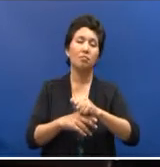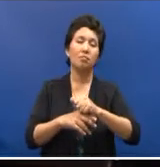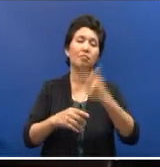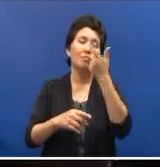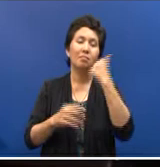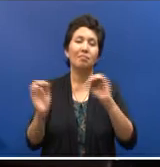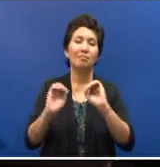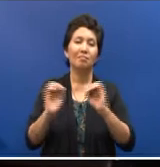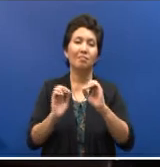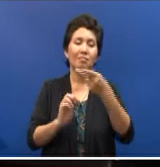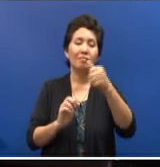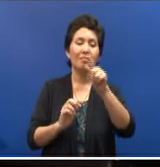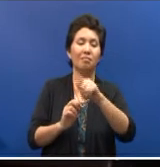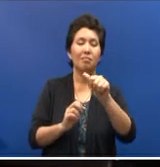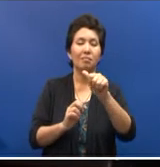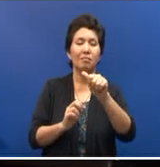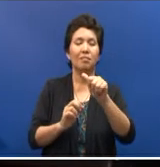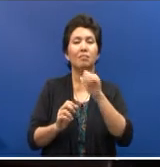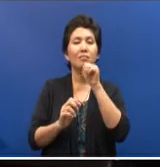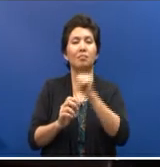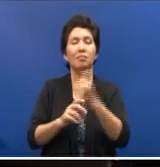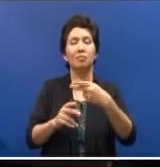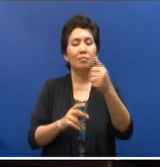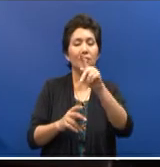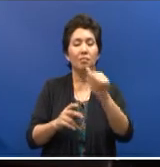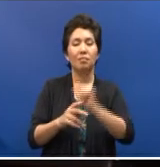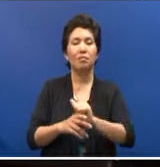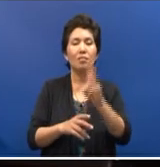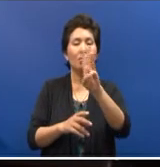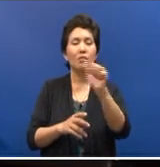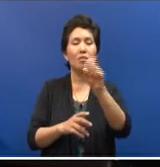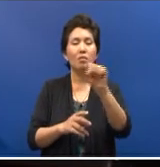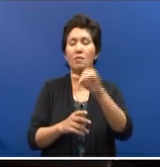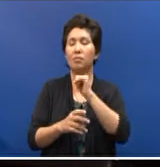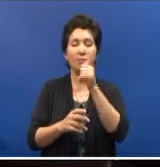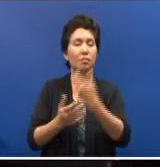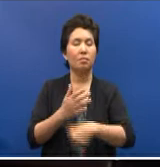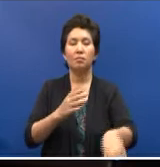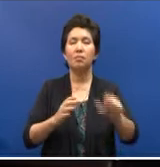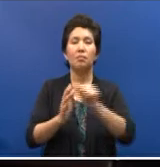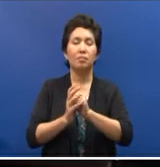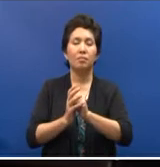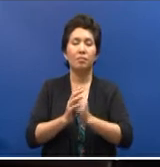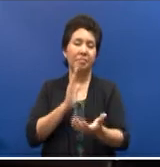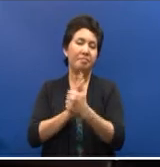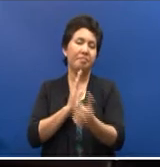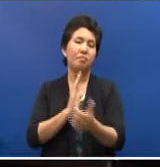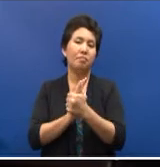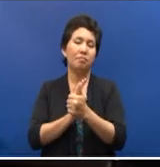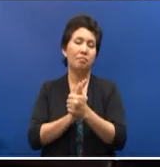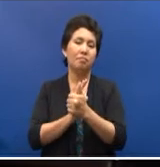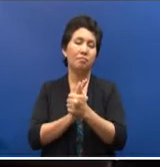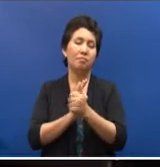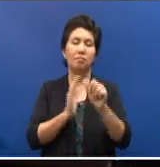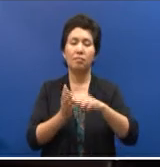inherit the post. Okay, so it is not based on their ability, it is not based on their skill or